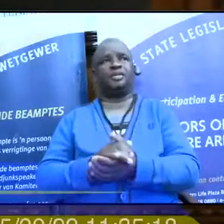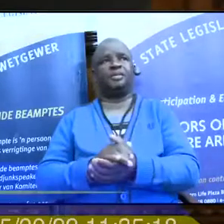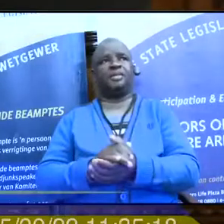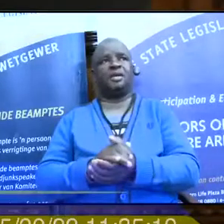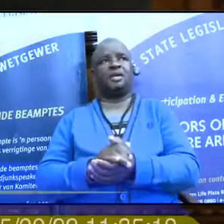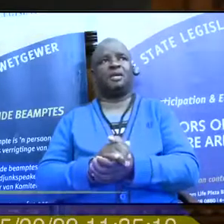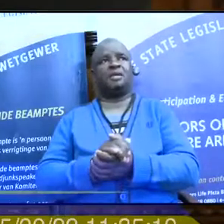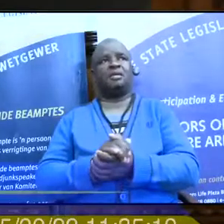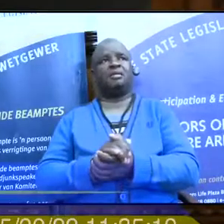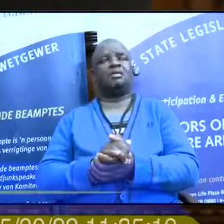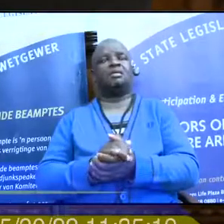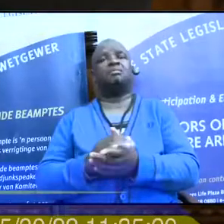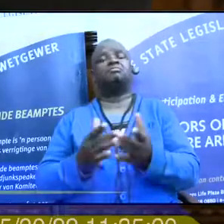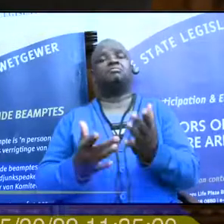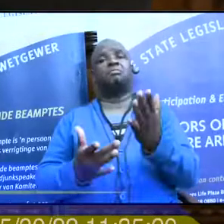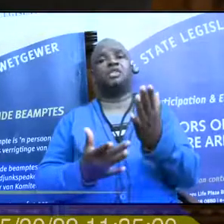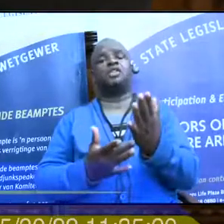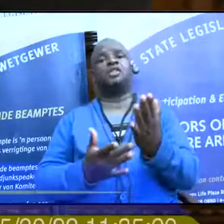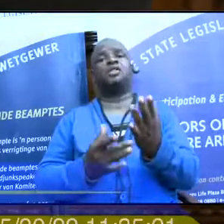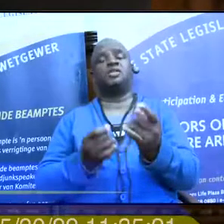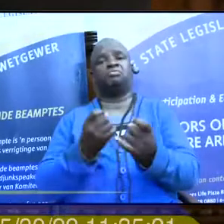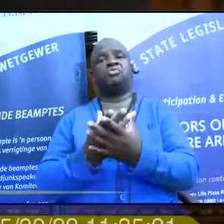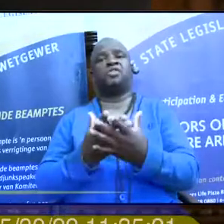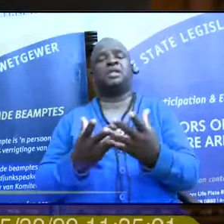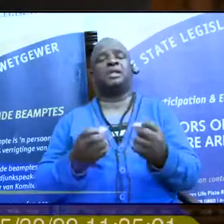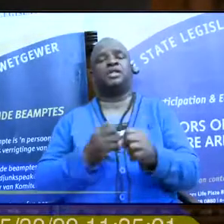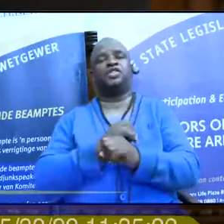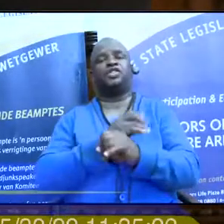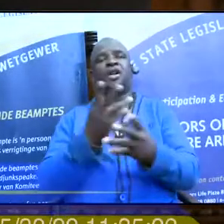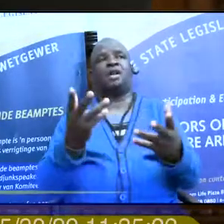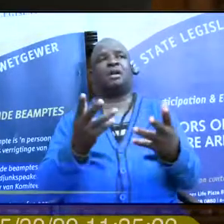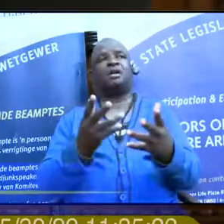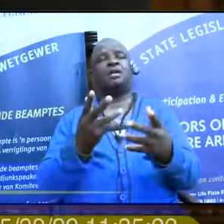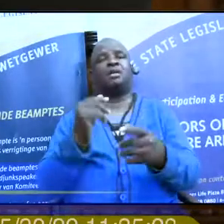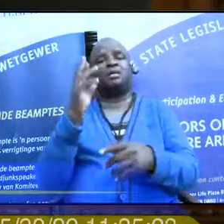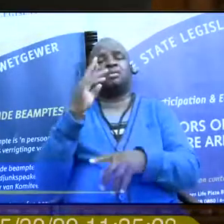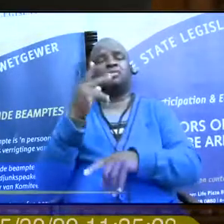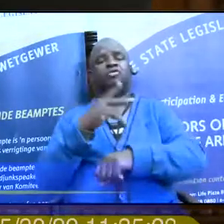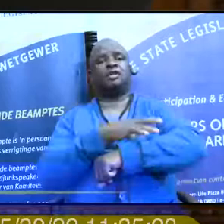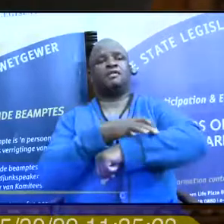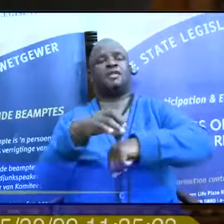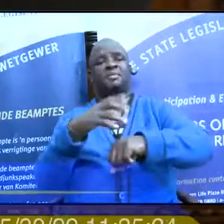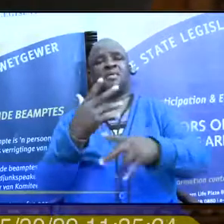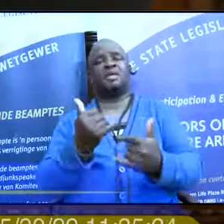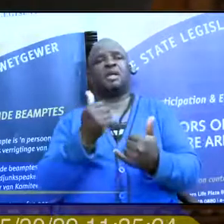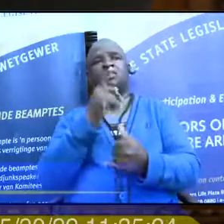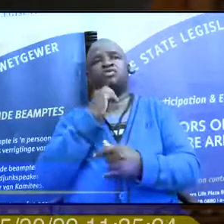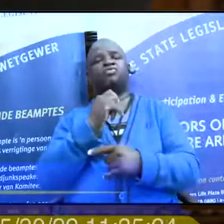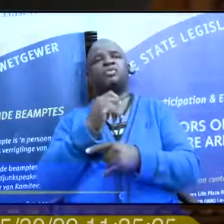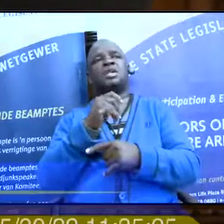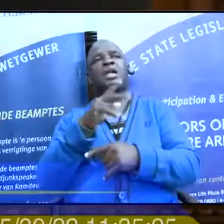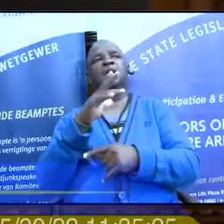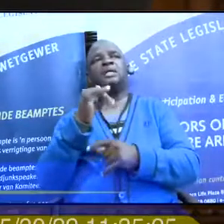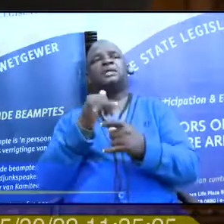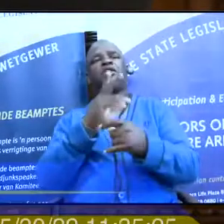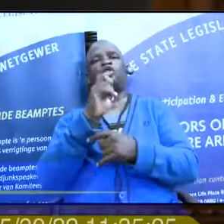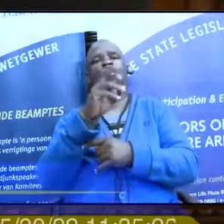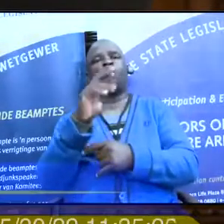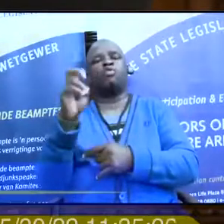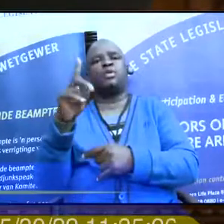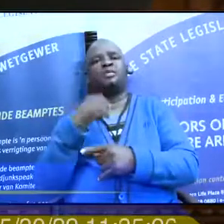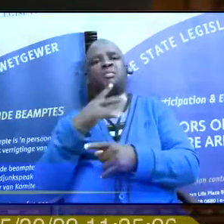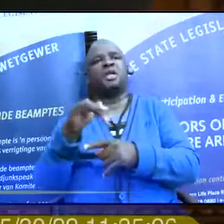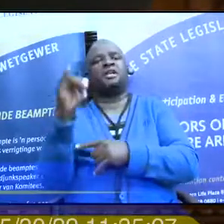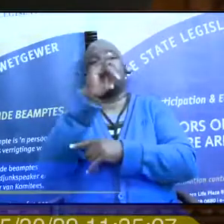technology across the board across the board agriculture is using drones agriculture is using uh pesticides